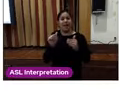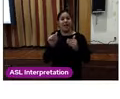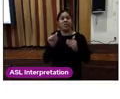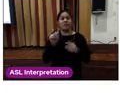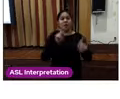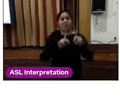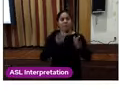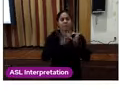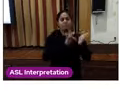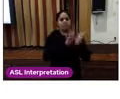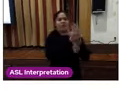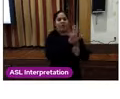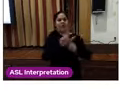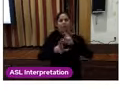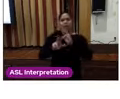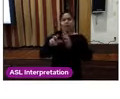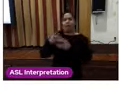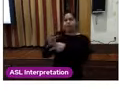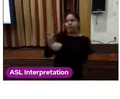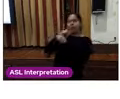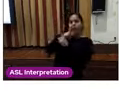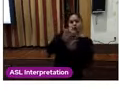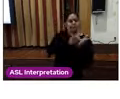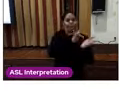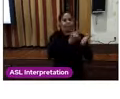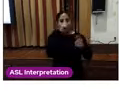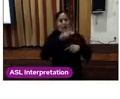canceled debt for our taxi cab drivers.